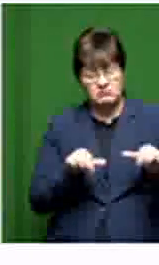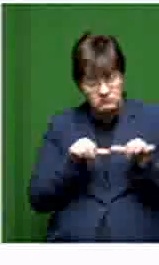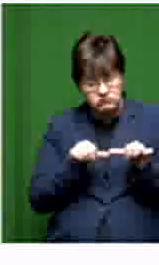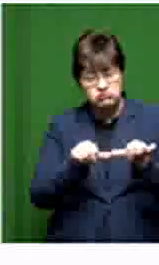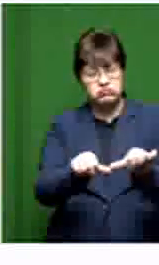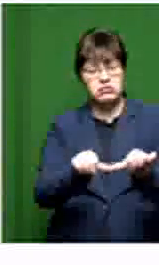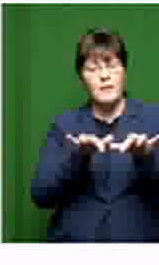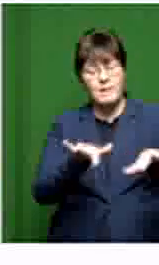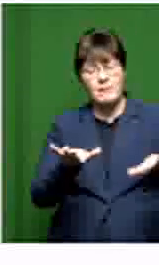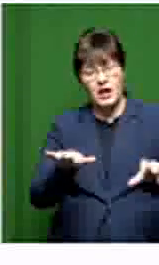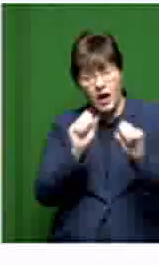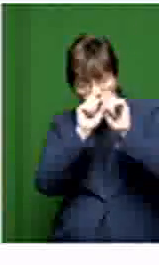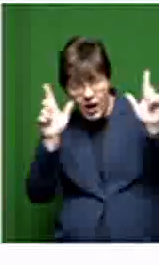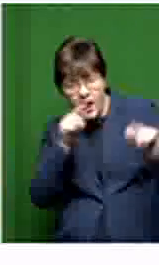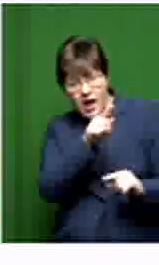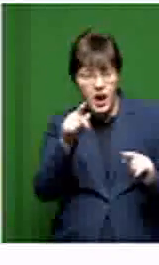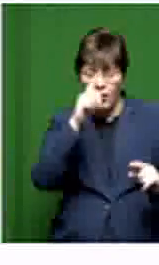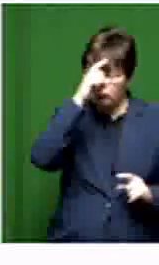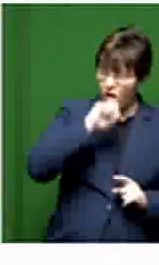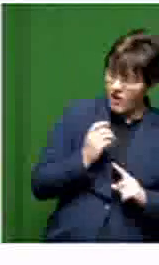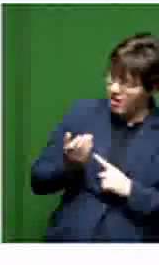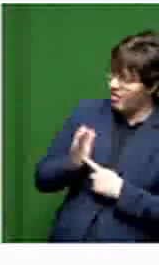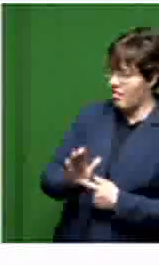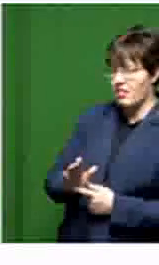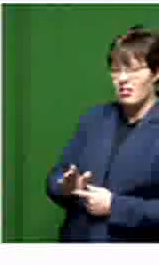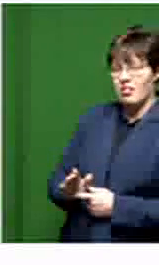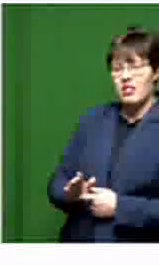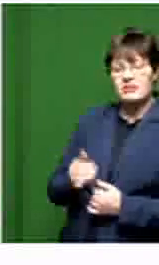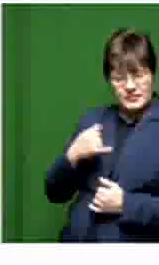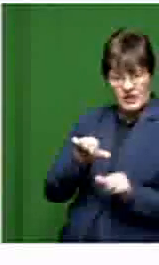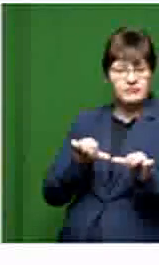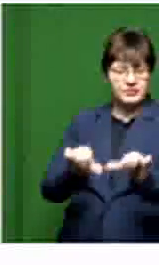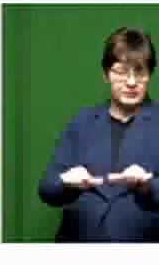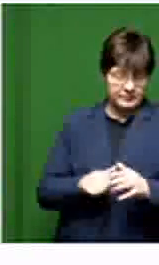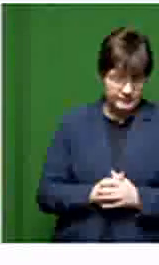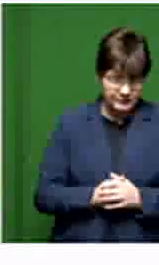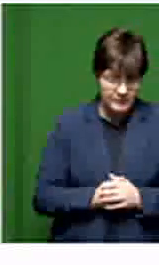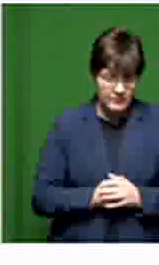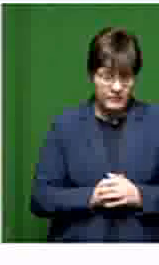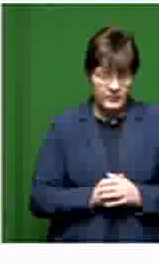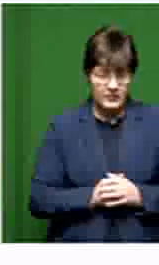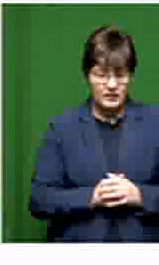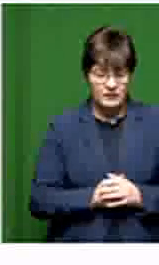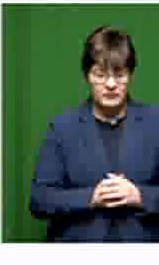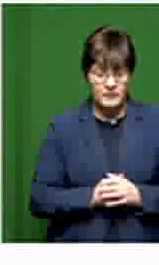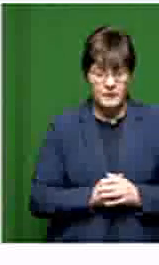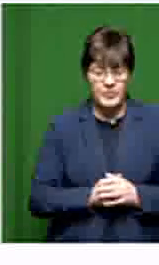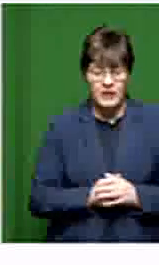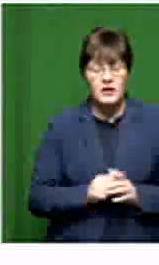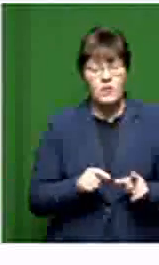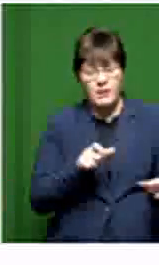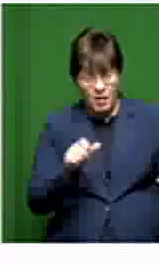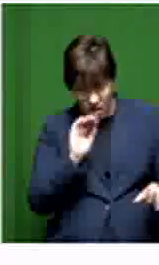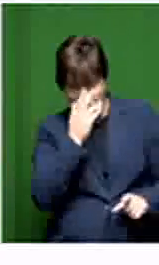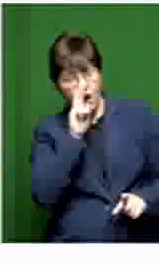our public profile very alive and in people's